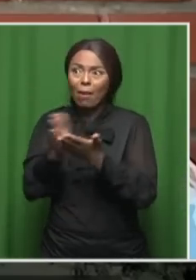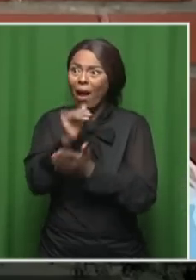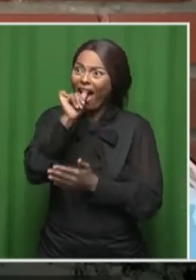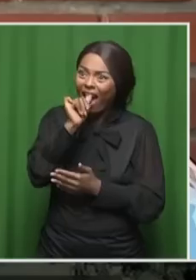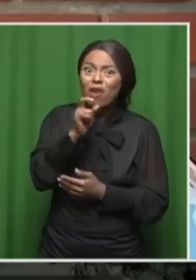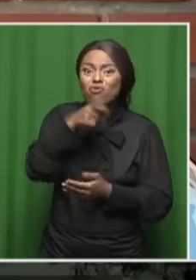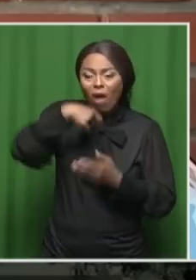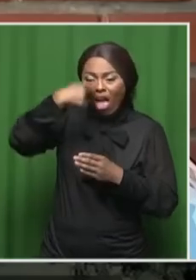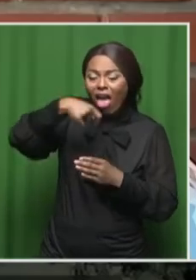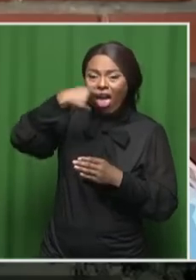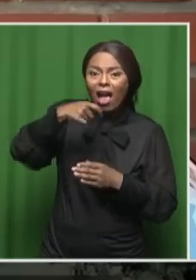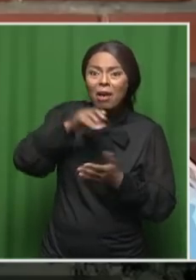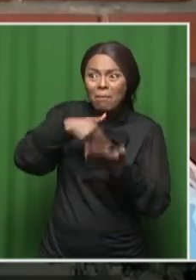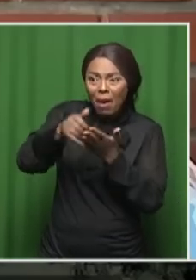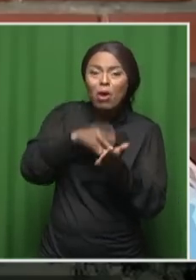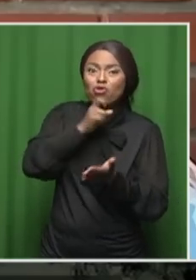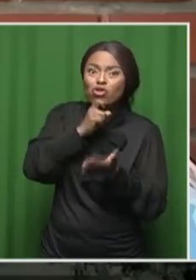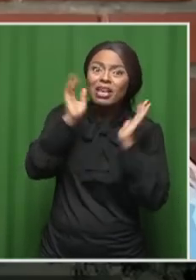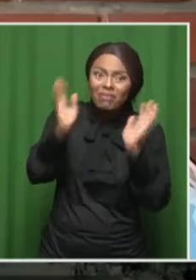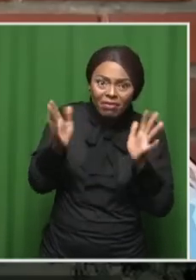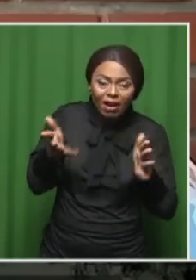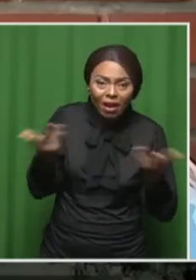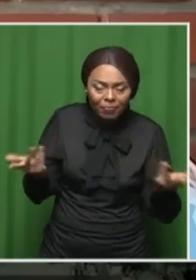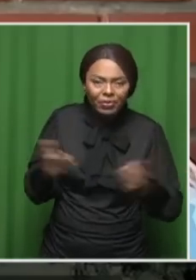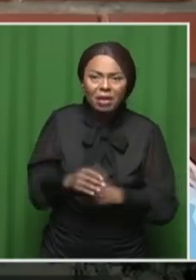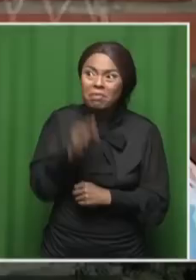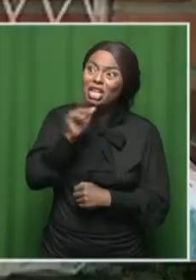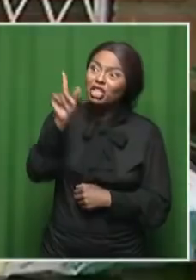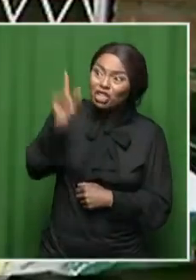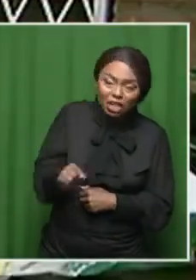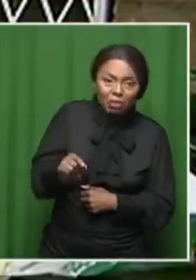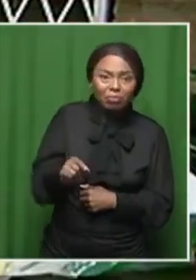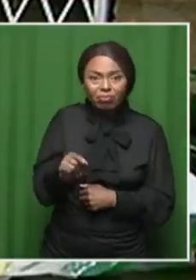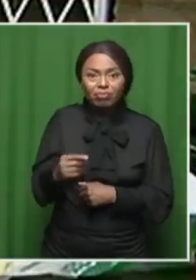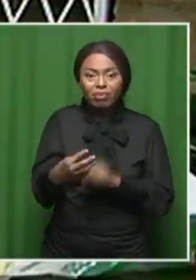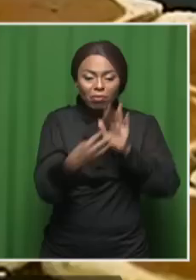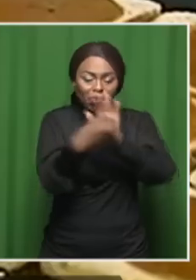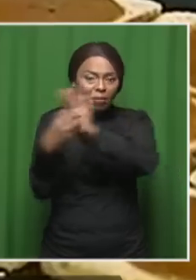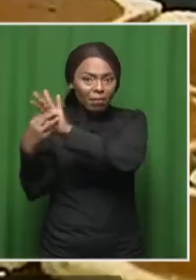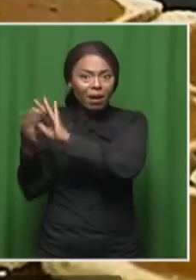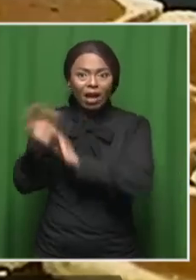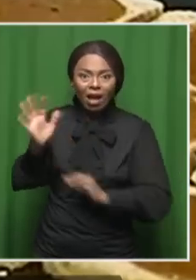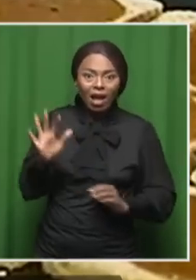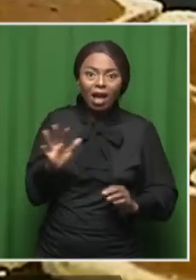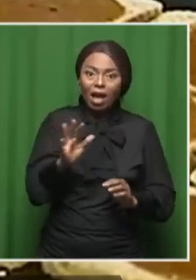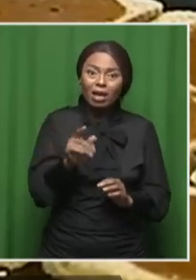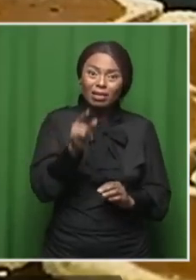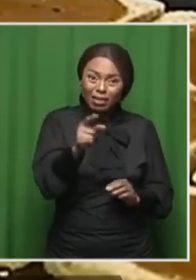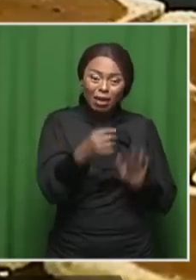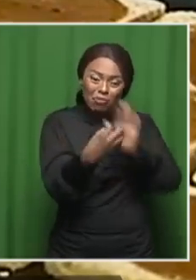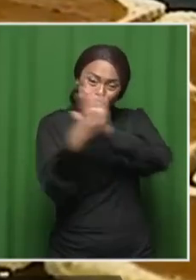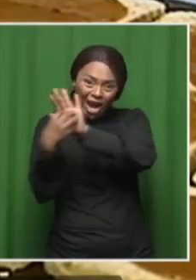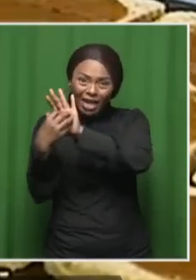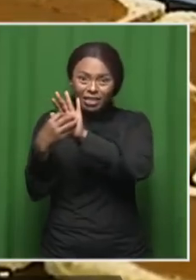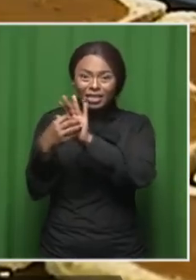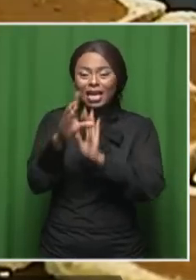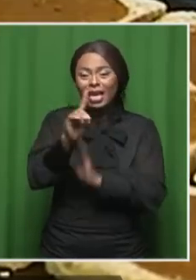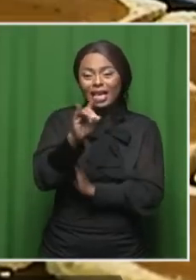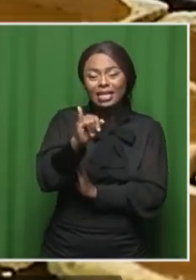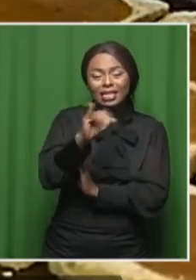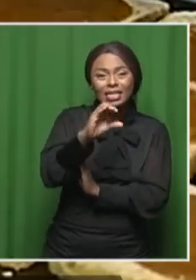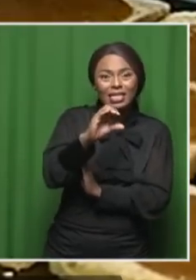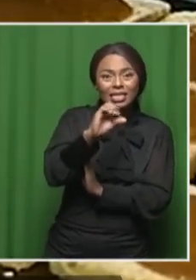And I imagine that these are not cheap brands, because we're not talking about, we're talking your Dischems, we're